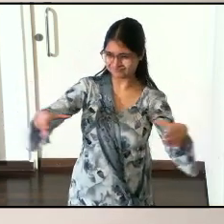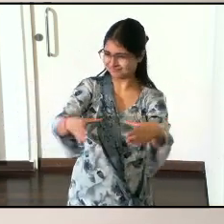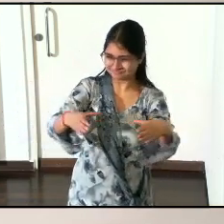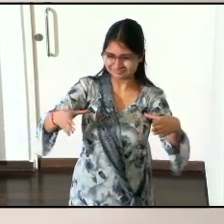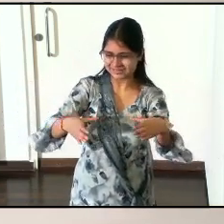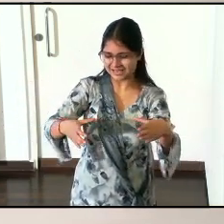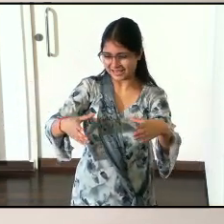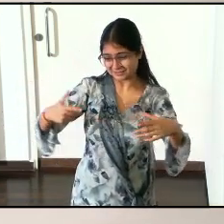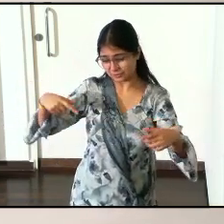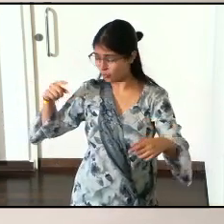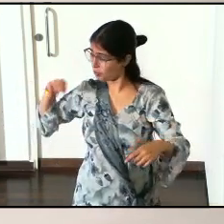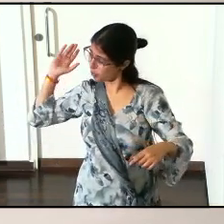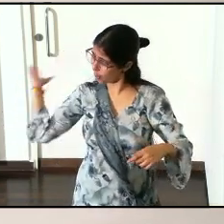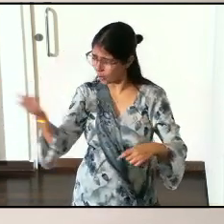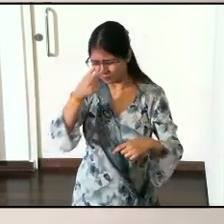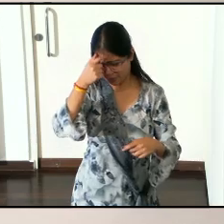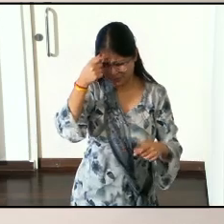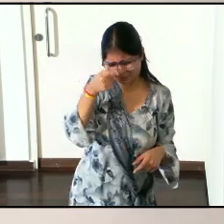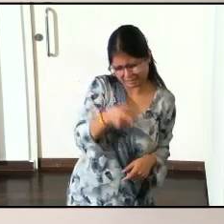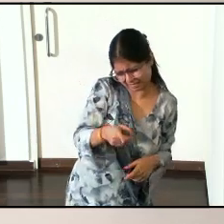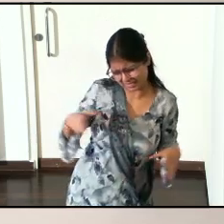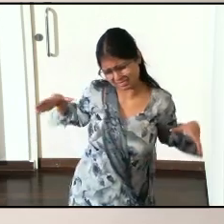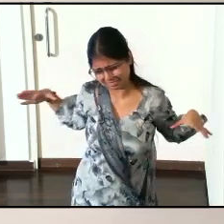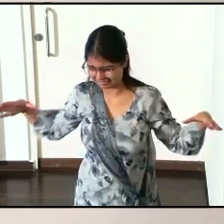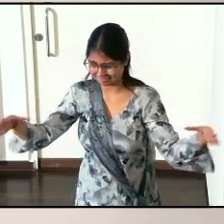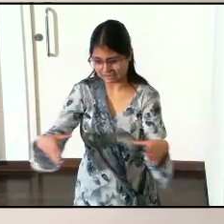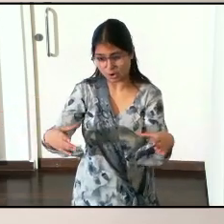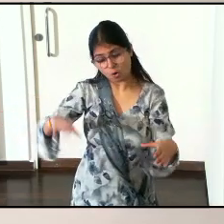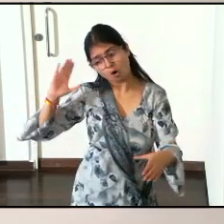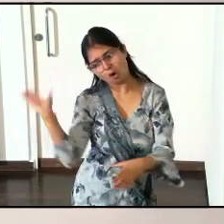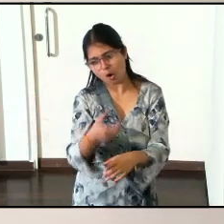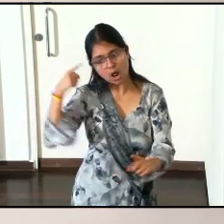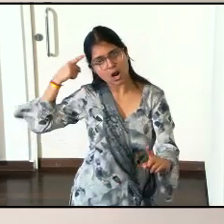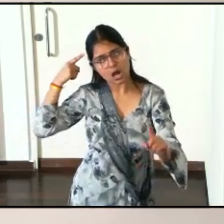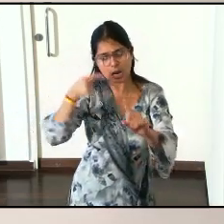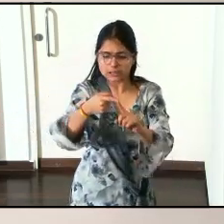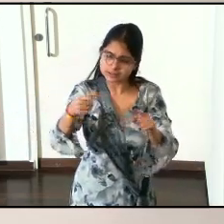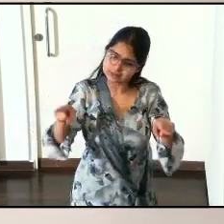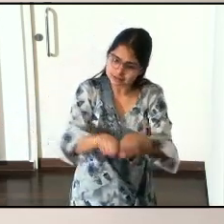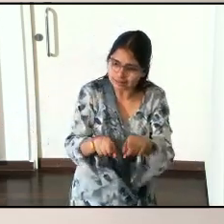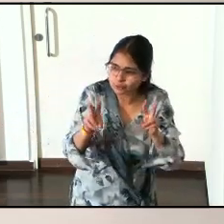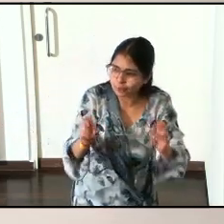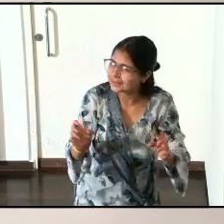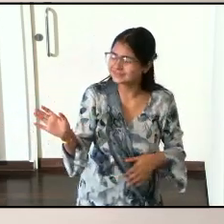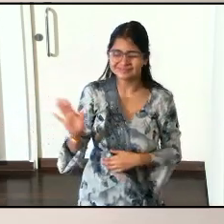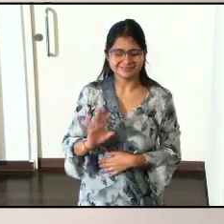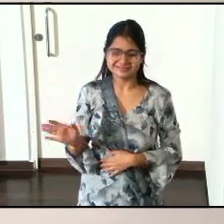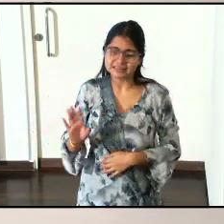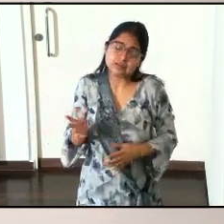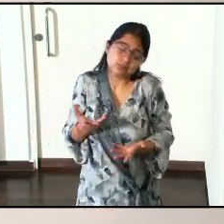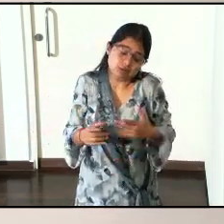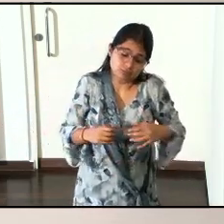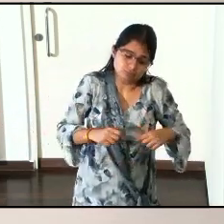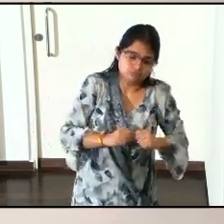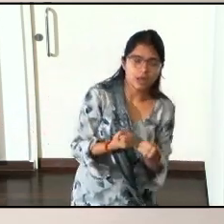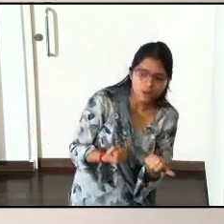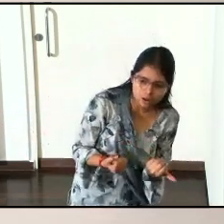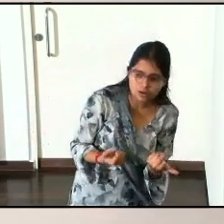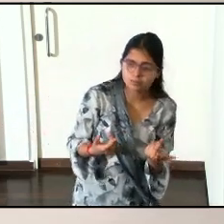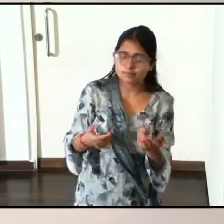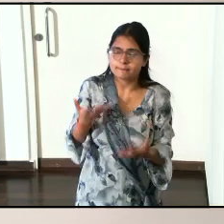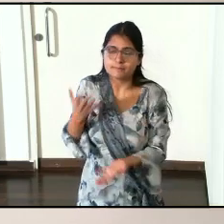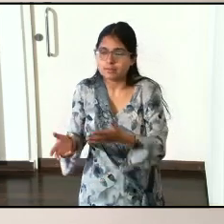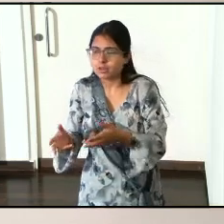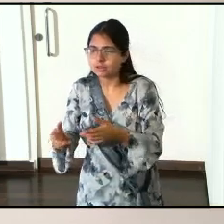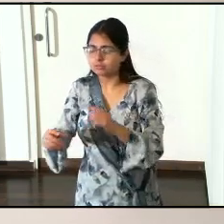mean that we agree on things, which is why groups have had big fights on many things. Sometimes they've broken up. Sometimes people haven't spoken to one